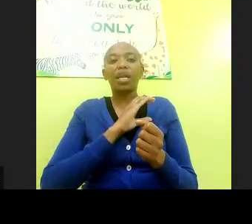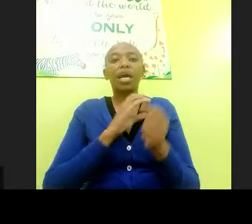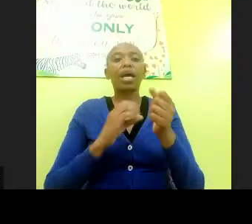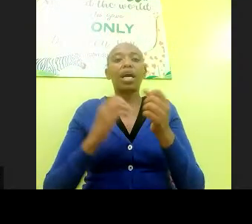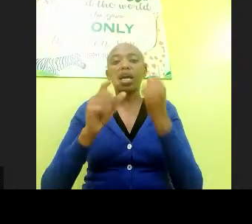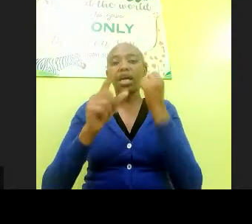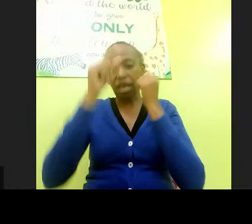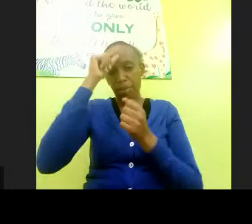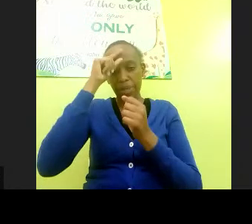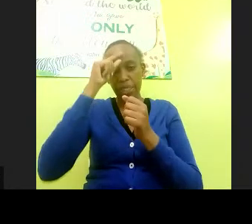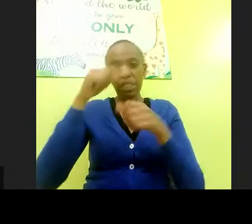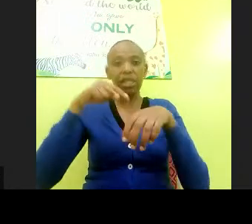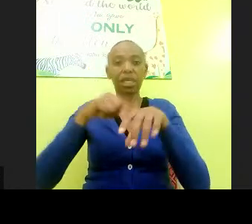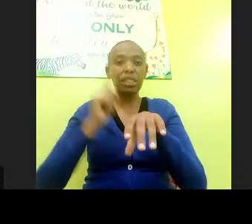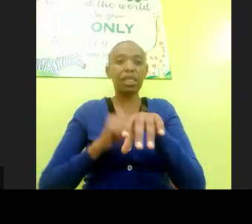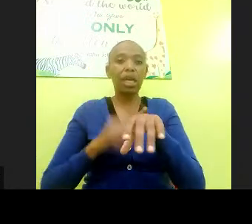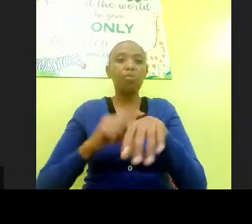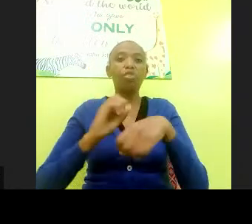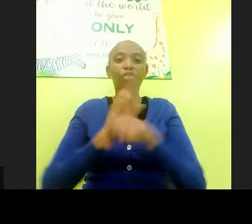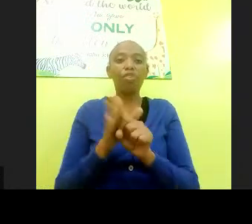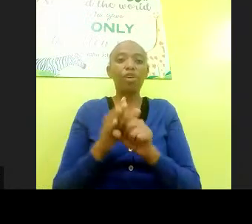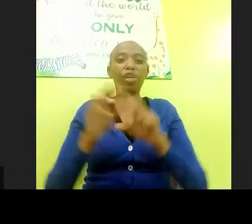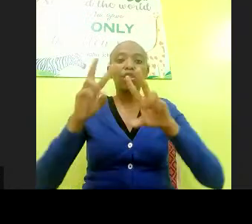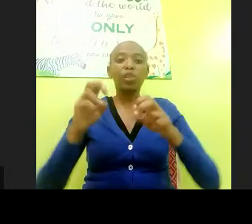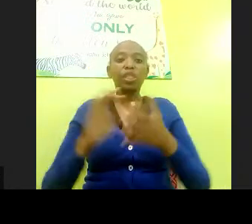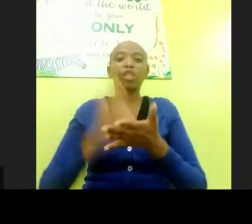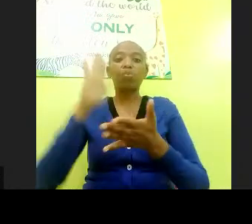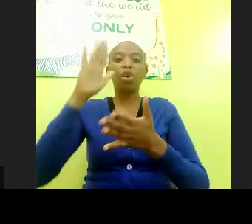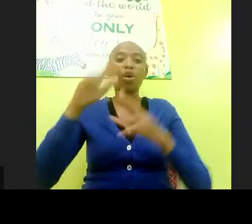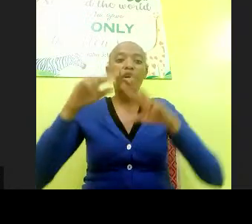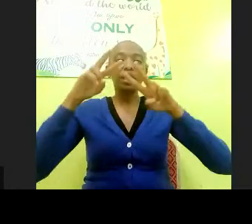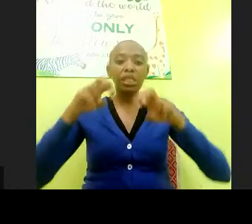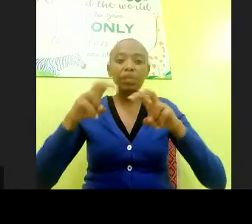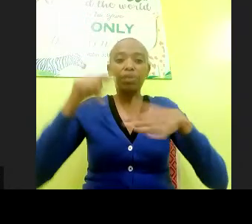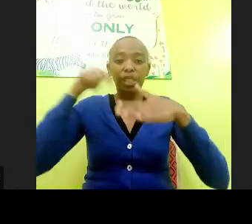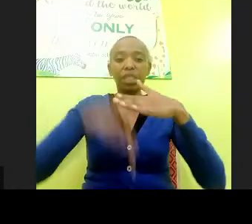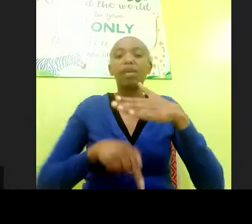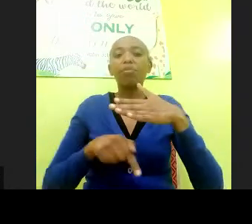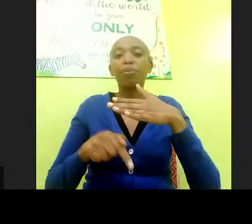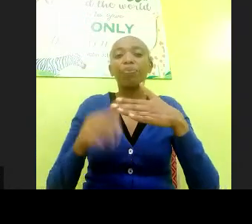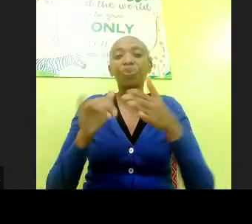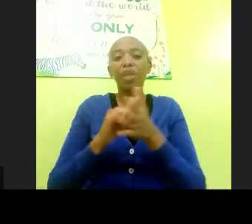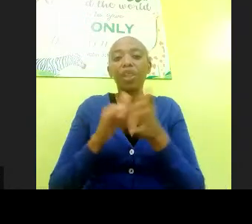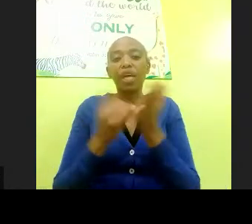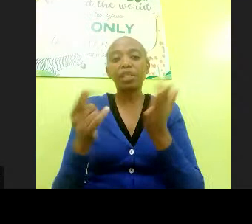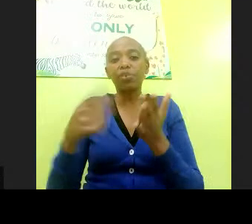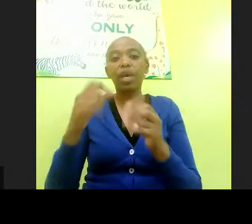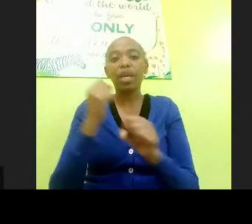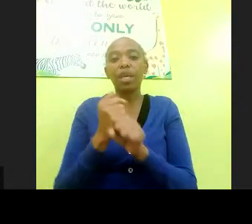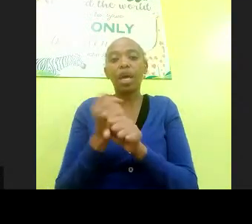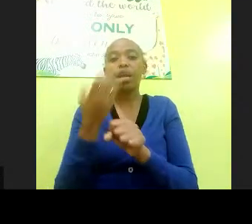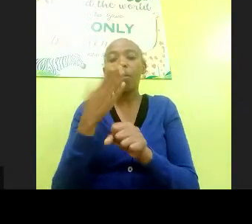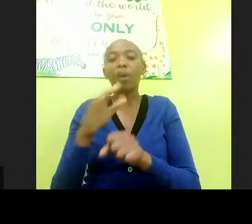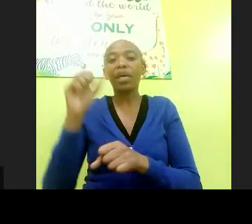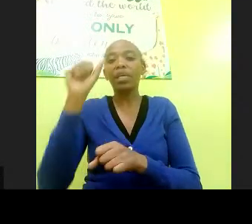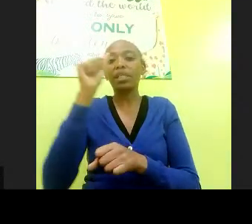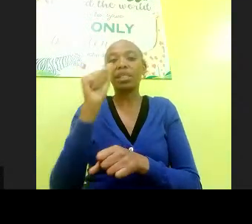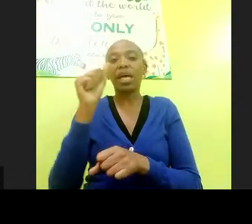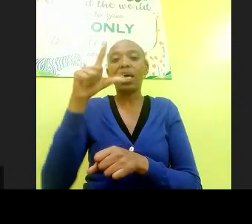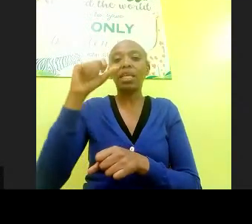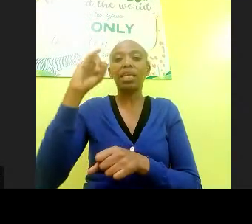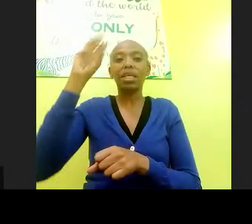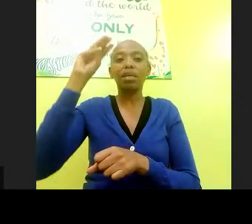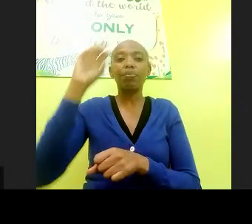to do a research, much more deeper research, which was done by Salima, who will be